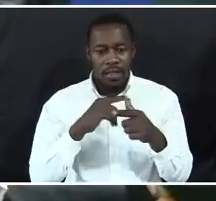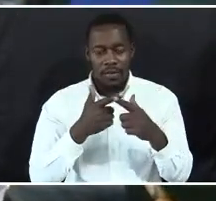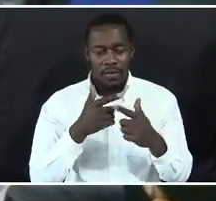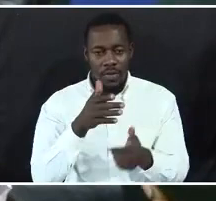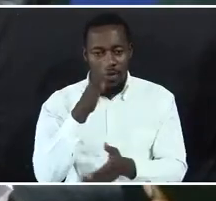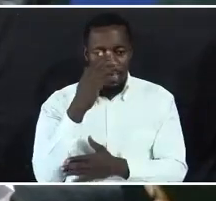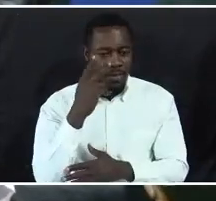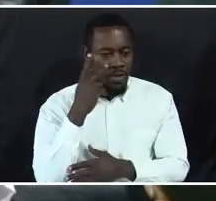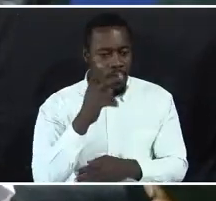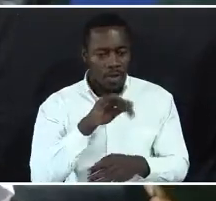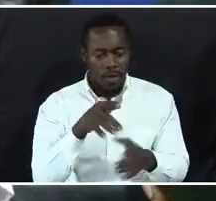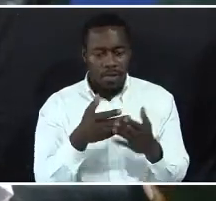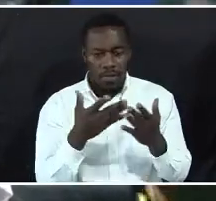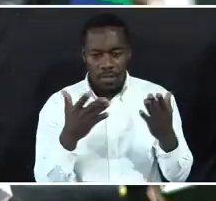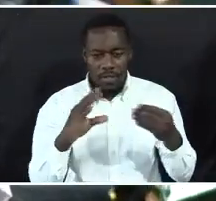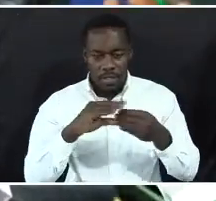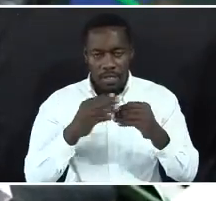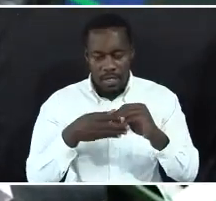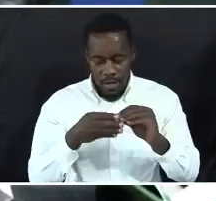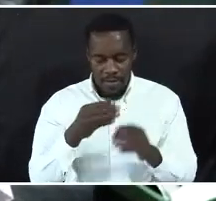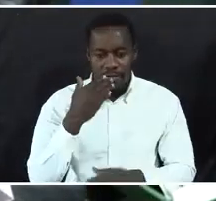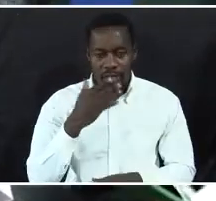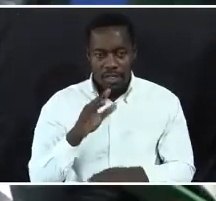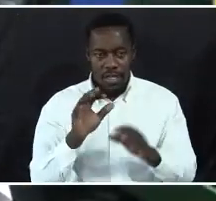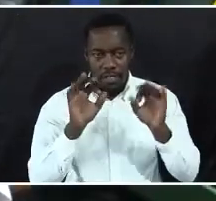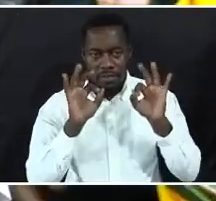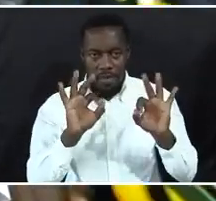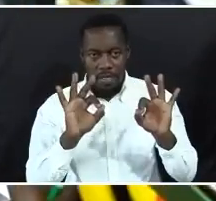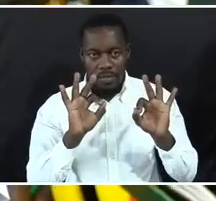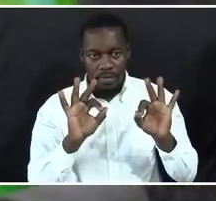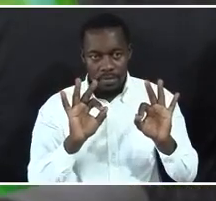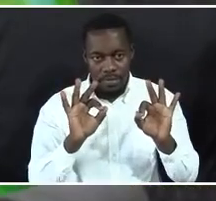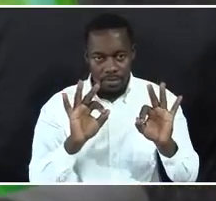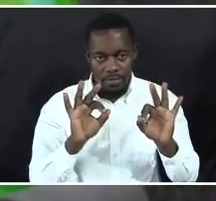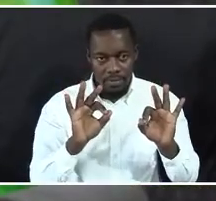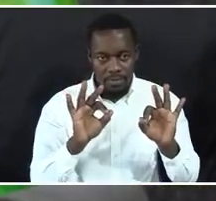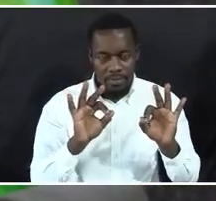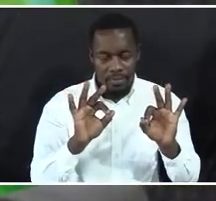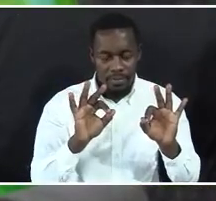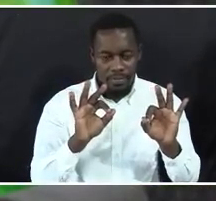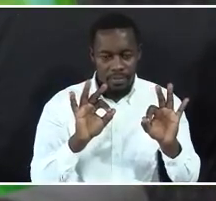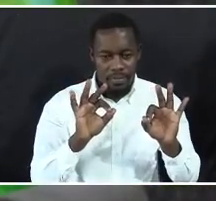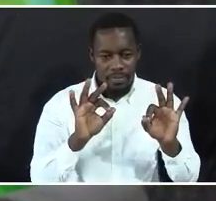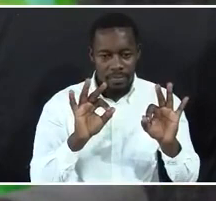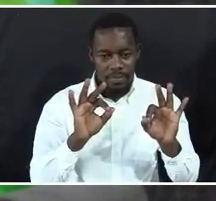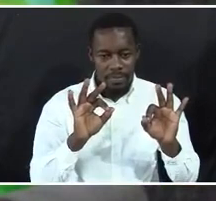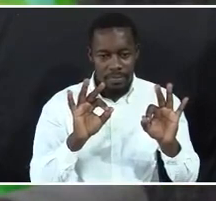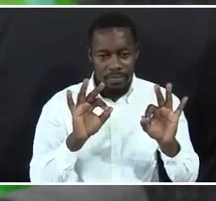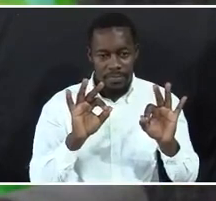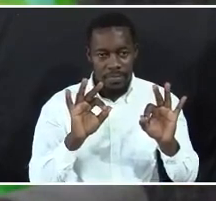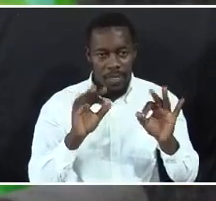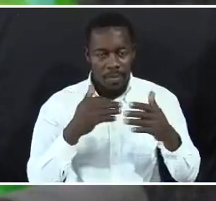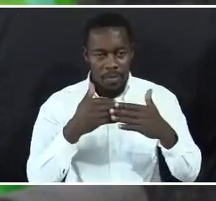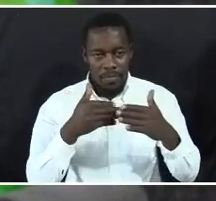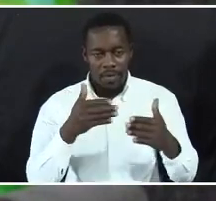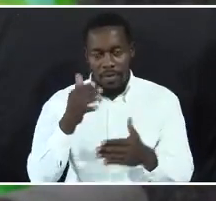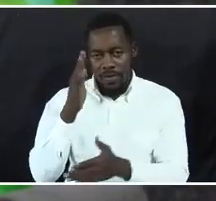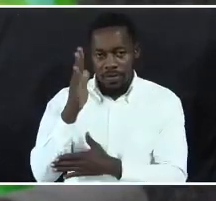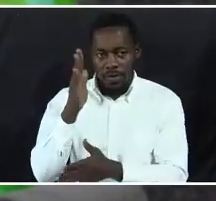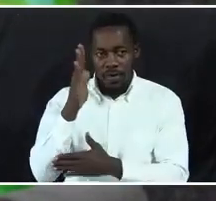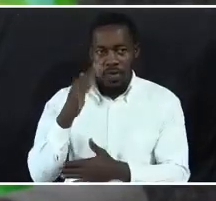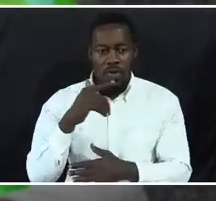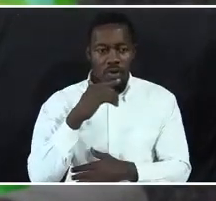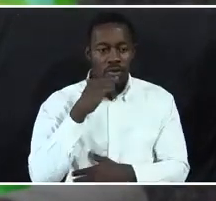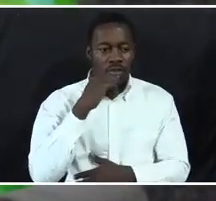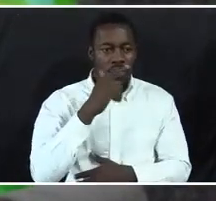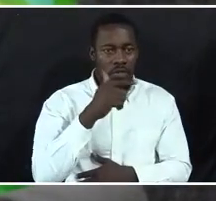Lord. This is because Noah was doing what was right before God. God told Noah to